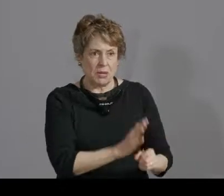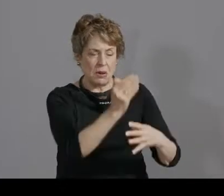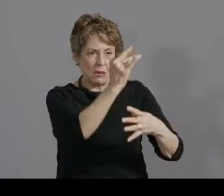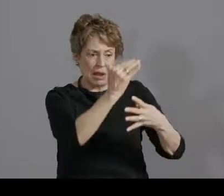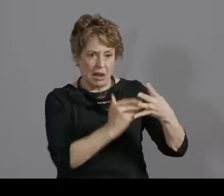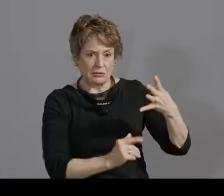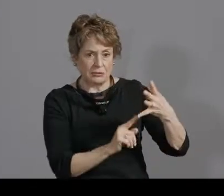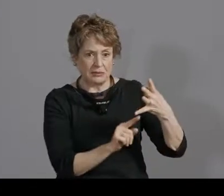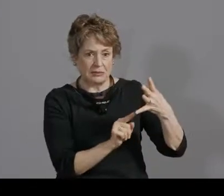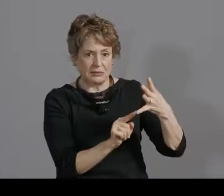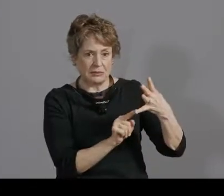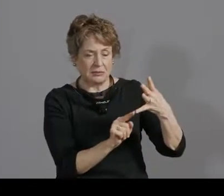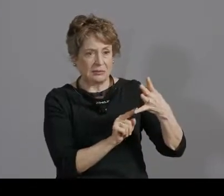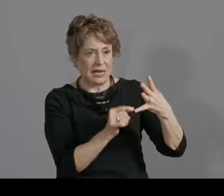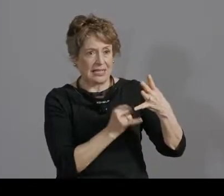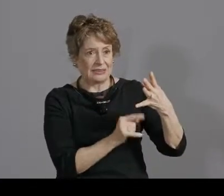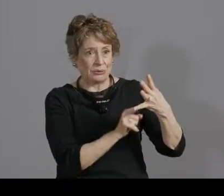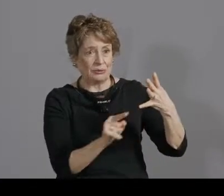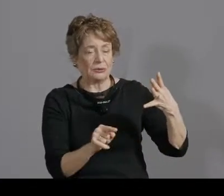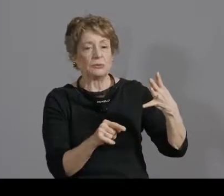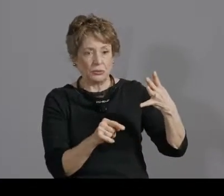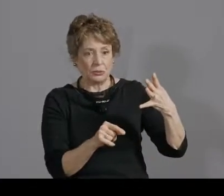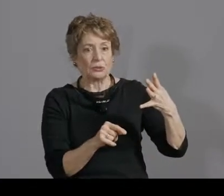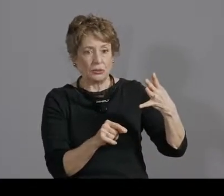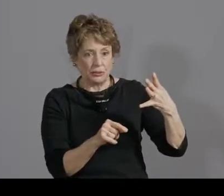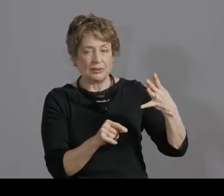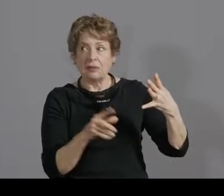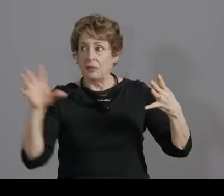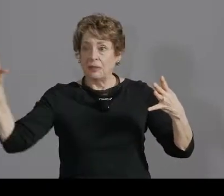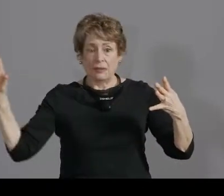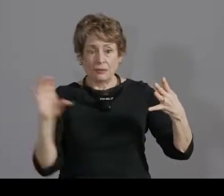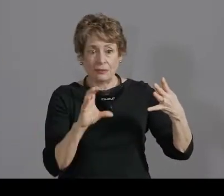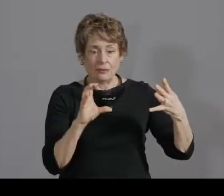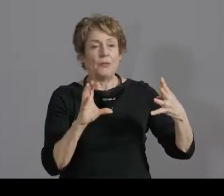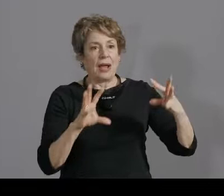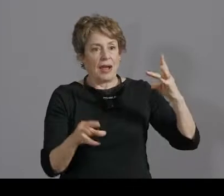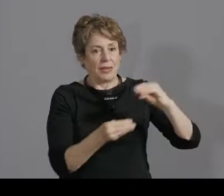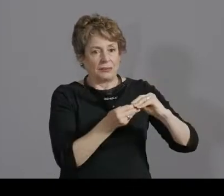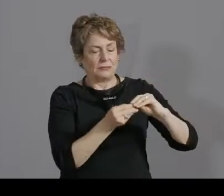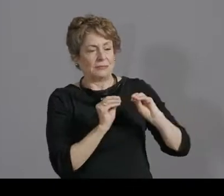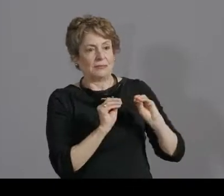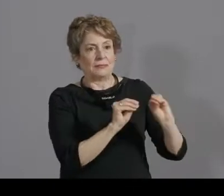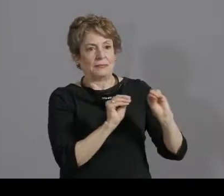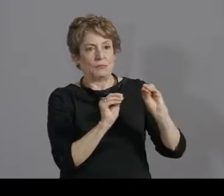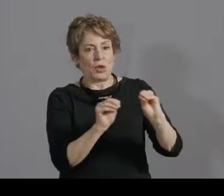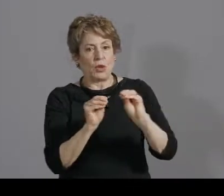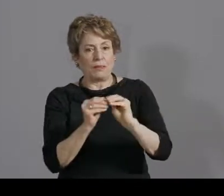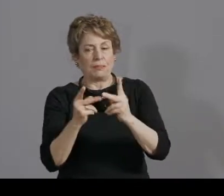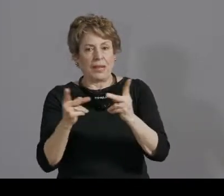will continue to add additional sites as we find additional vaccine.